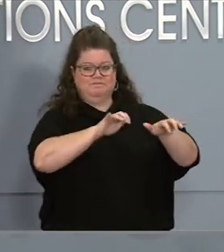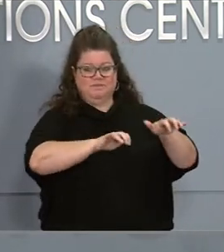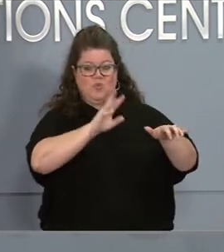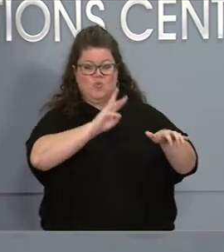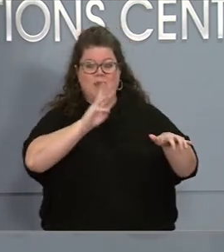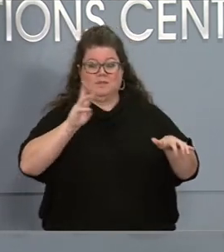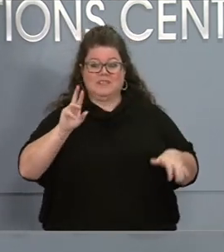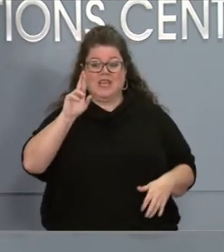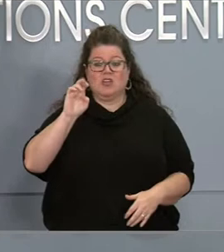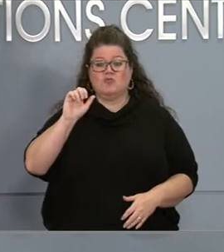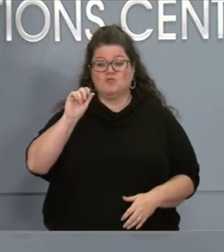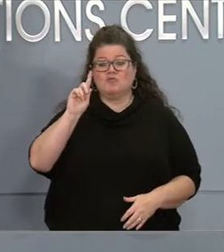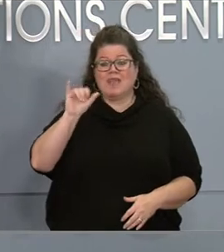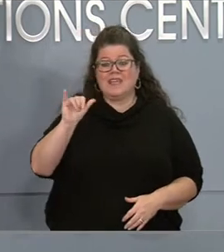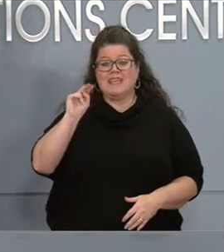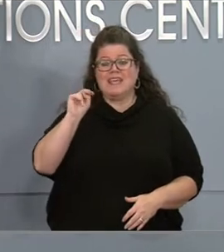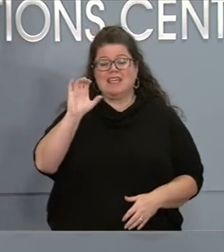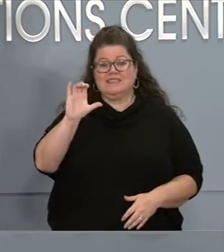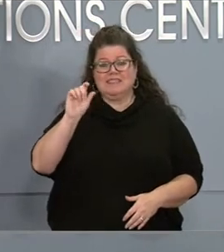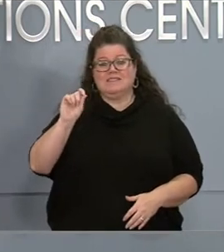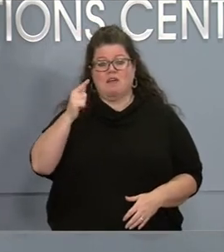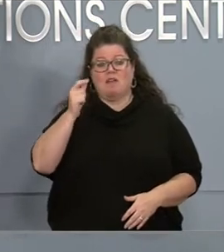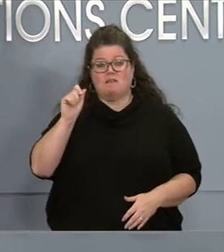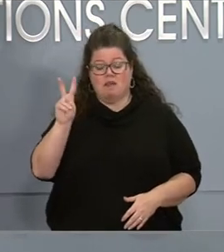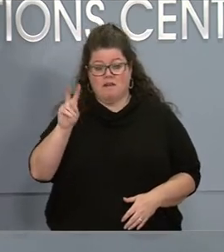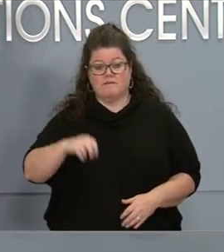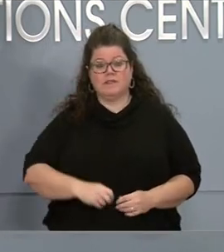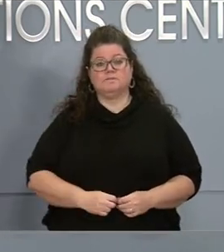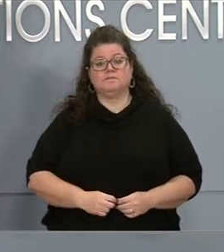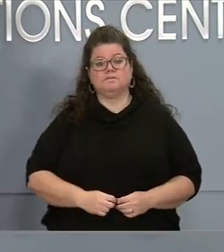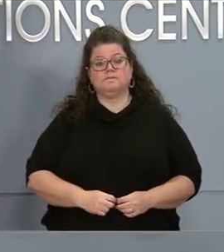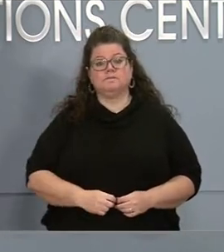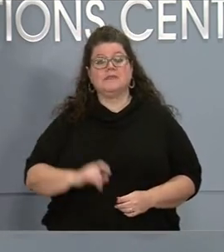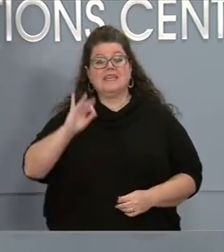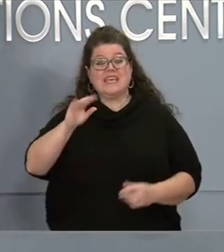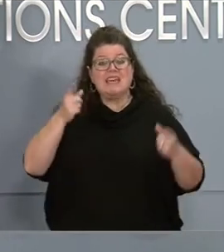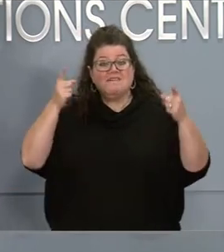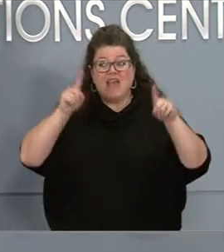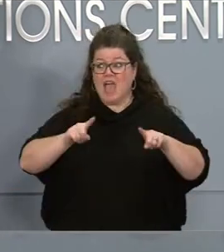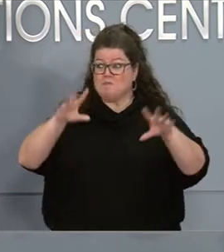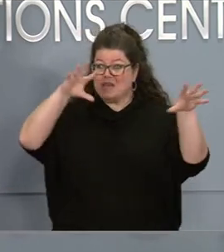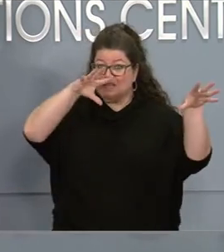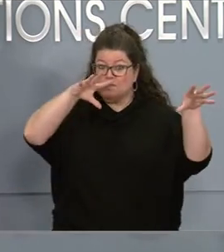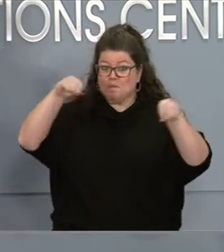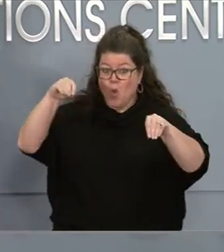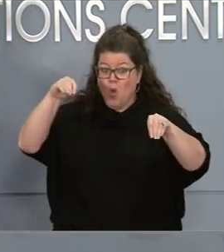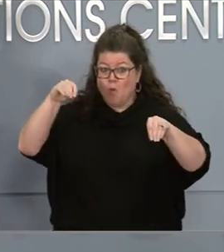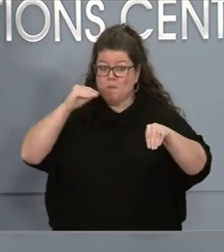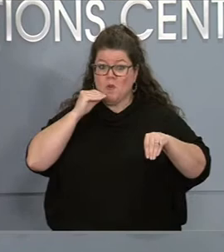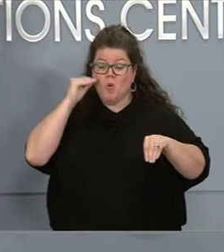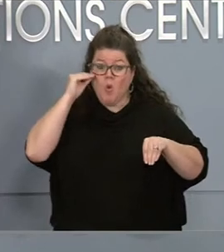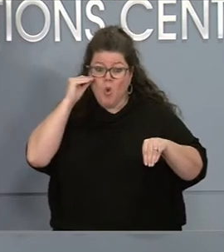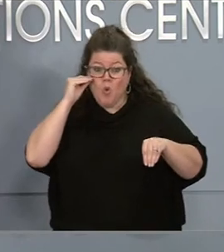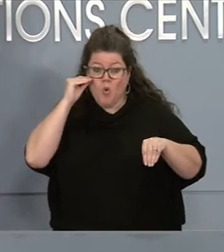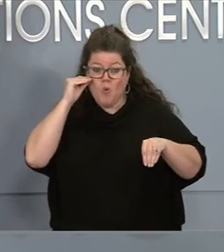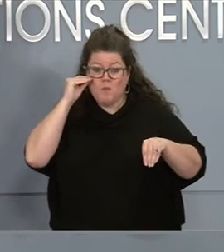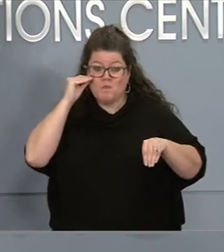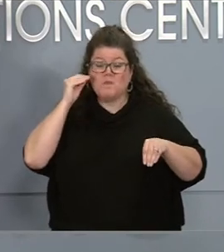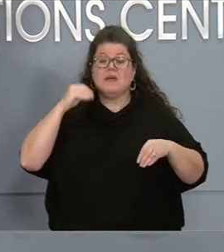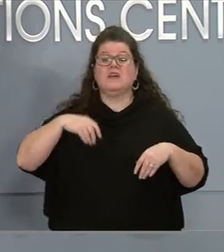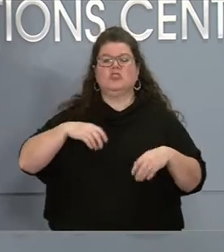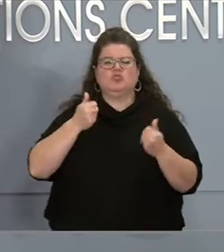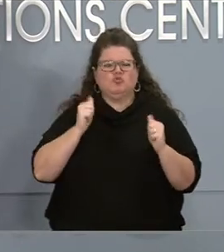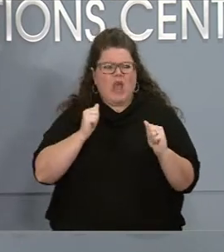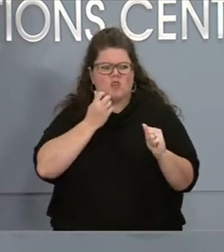readync.gov. If your power does go out and you're trying to stay warm at home, remember to keep generators outside